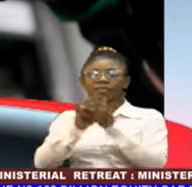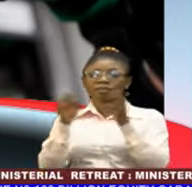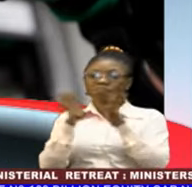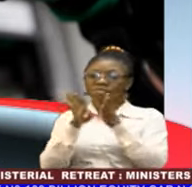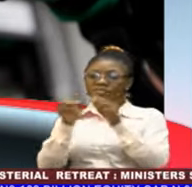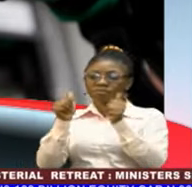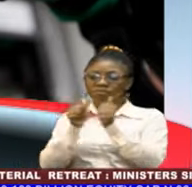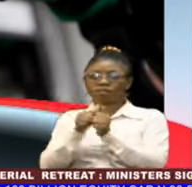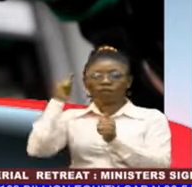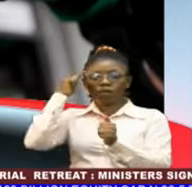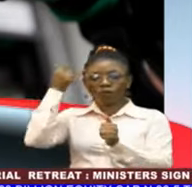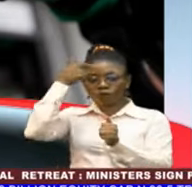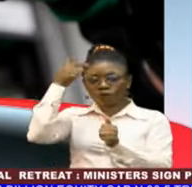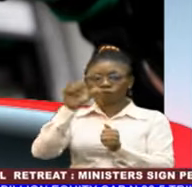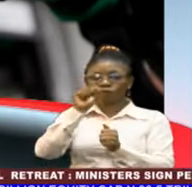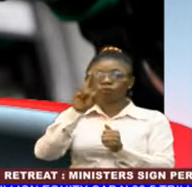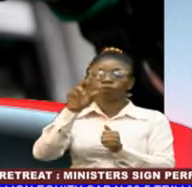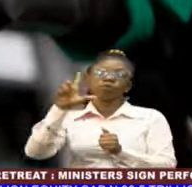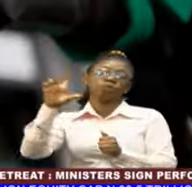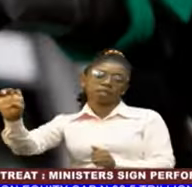Governor Abdullahi Sule.